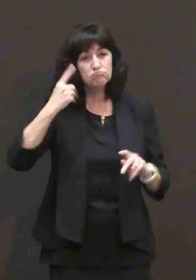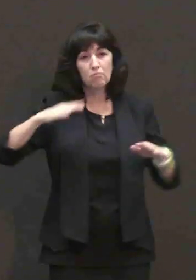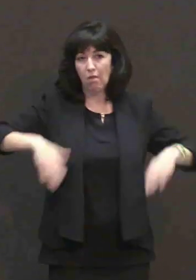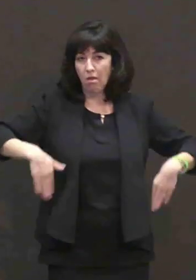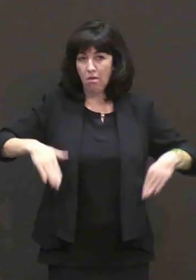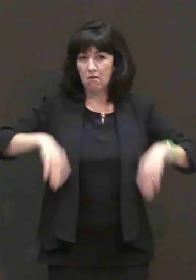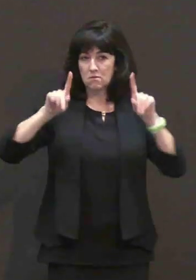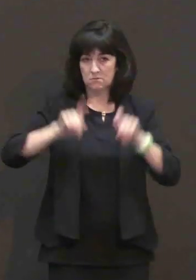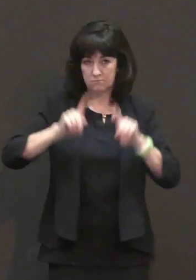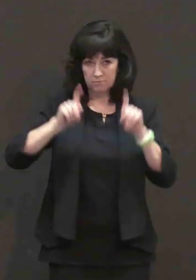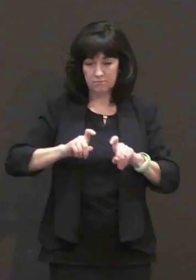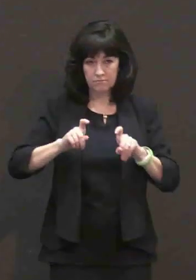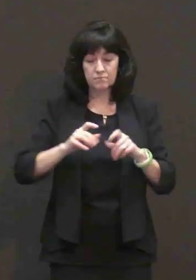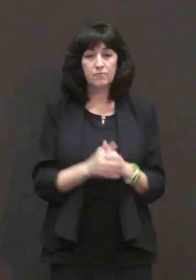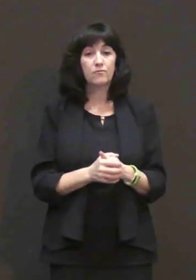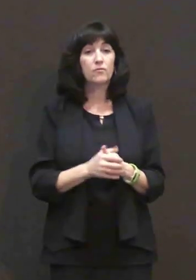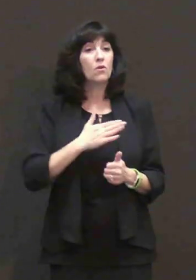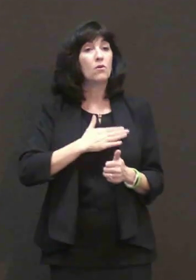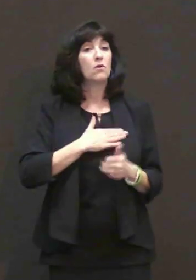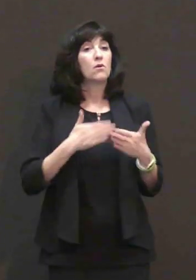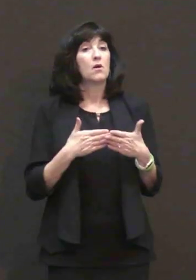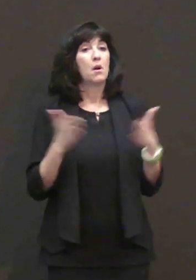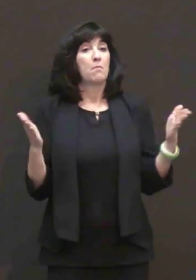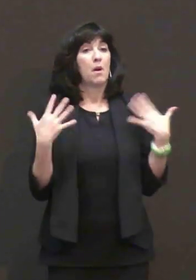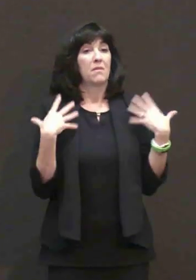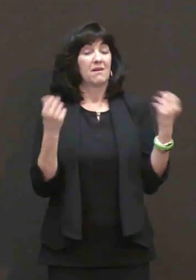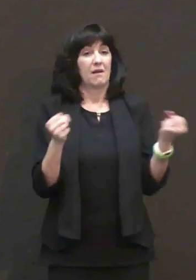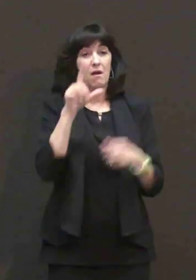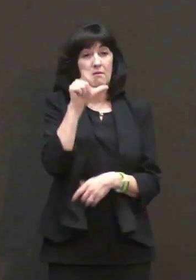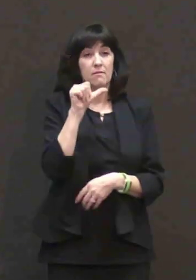Our public health laboratory also does testing. We